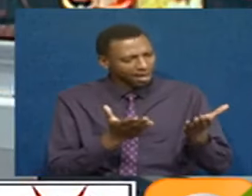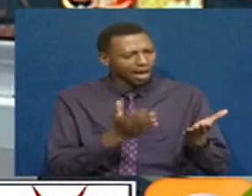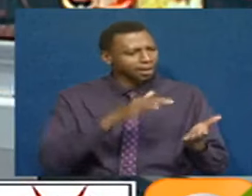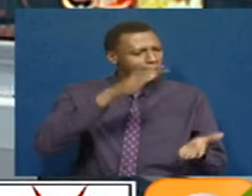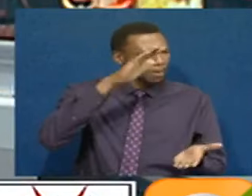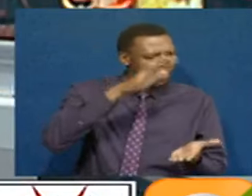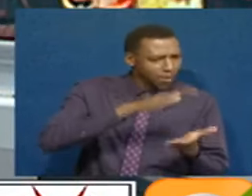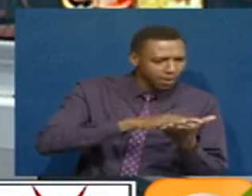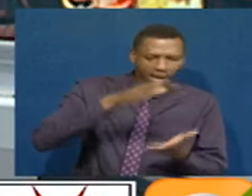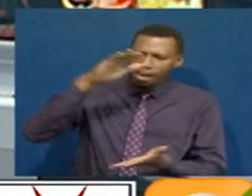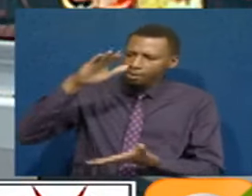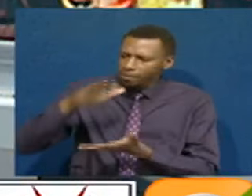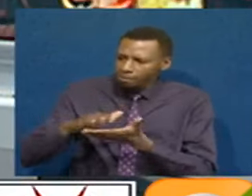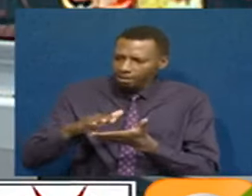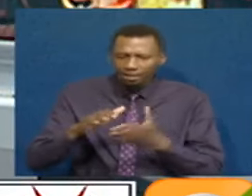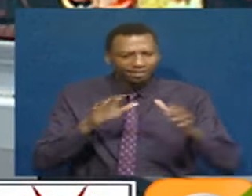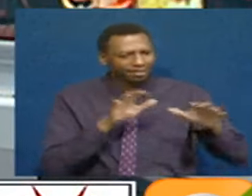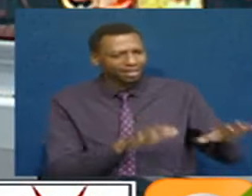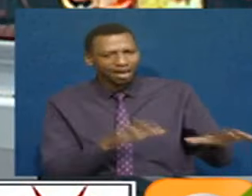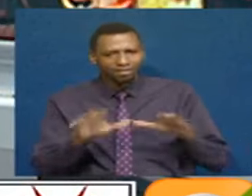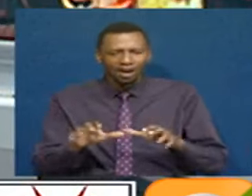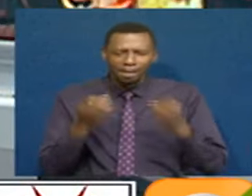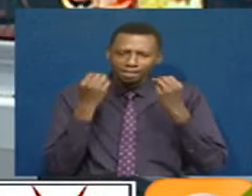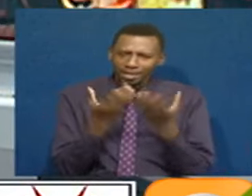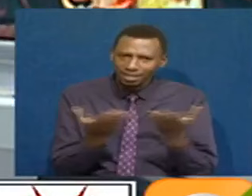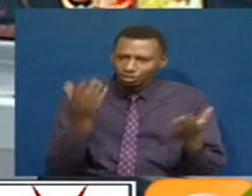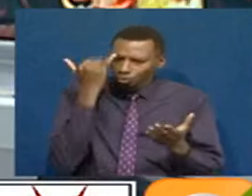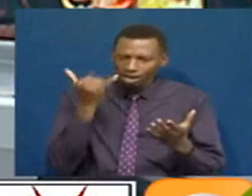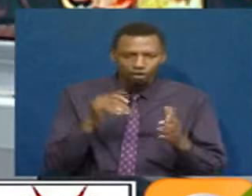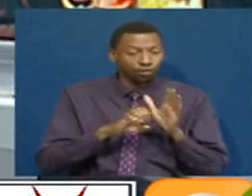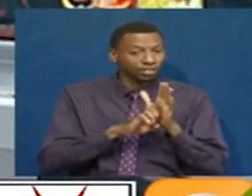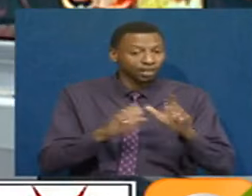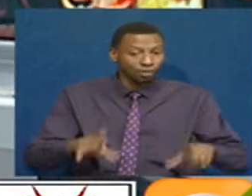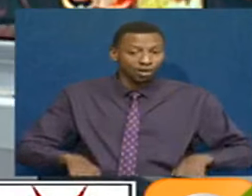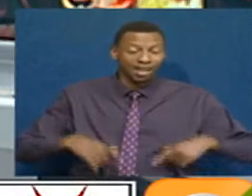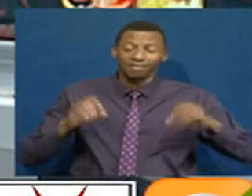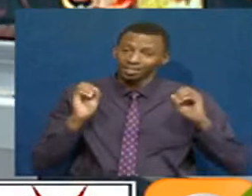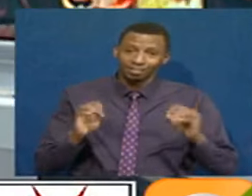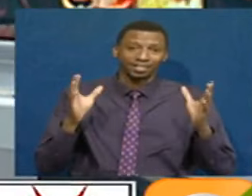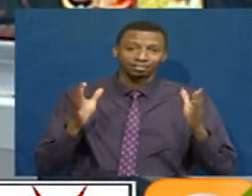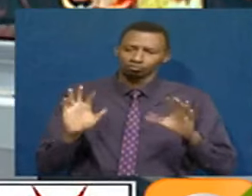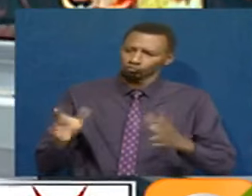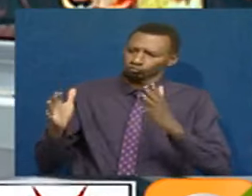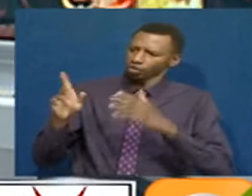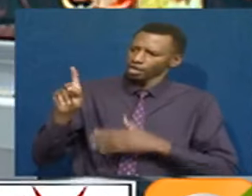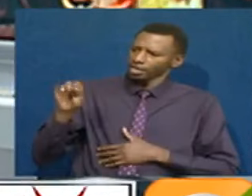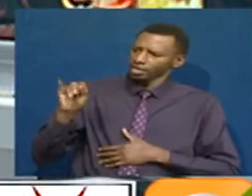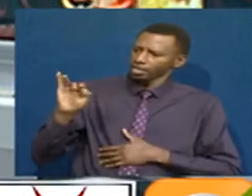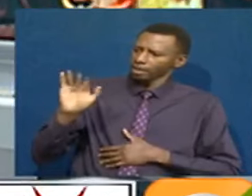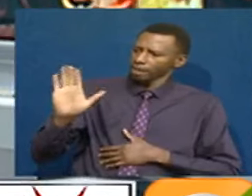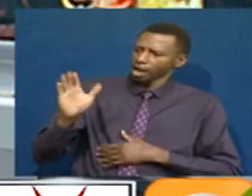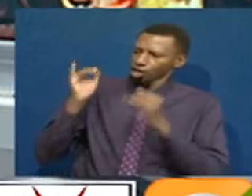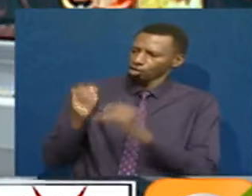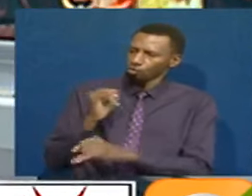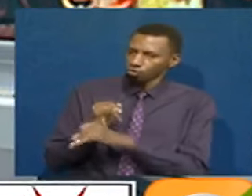suffering endured due to a number of things, including the high cost of living. Congratulating Kindiki on his new designation, Kenyans